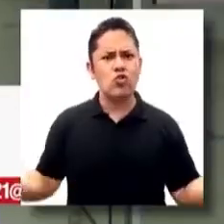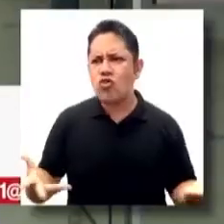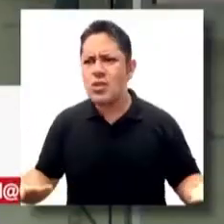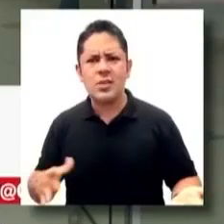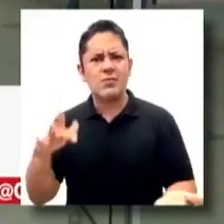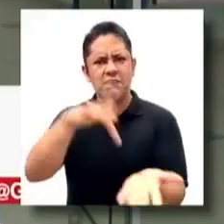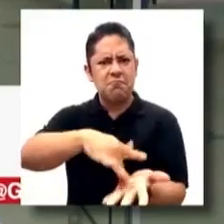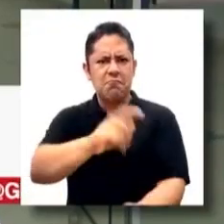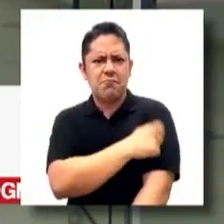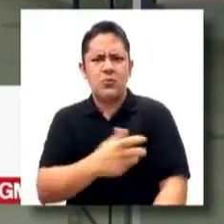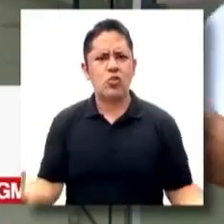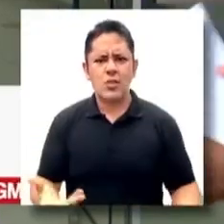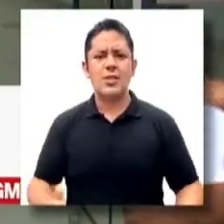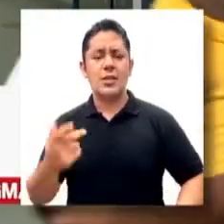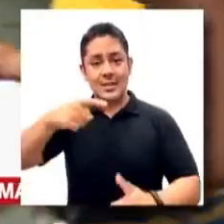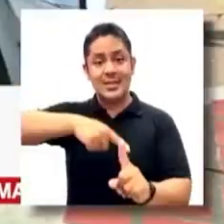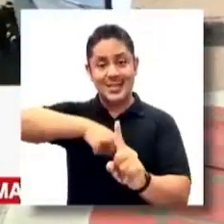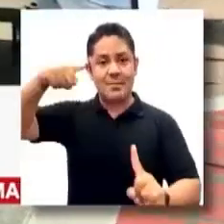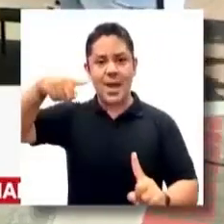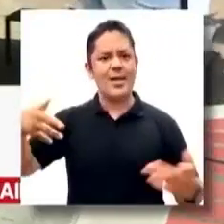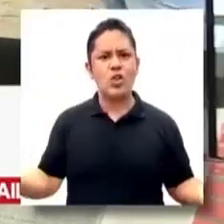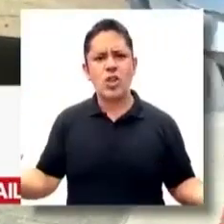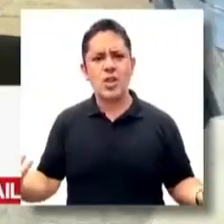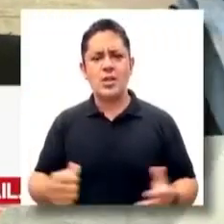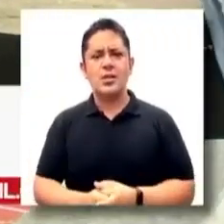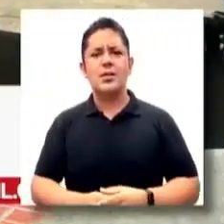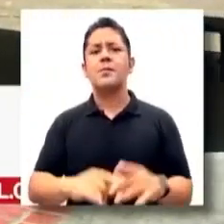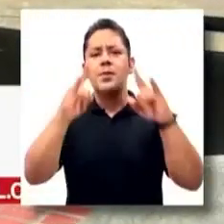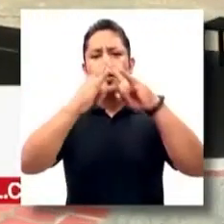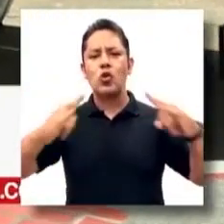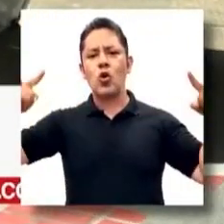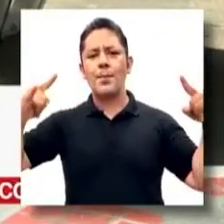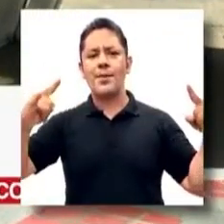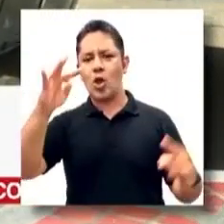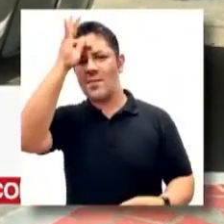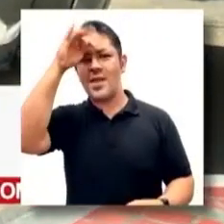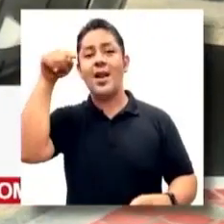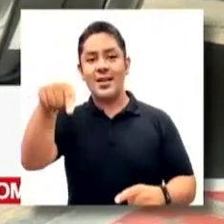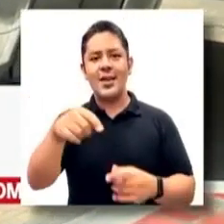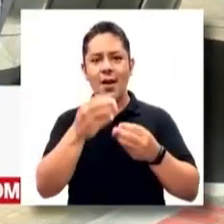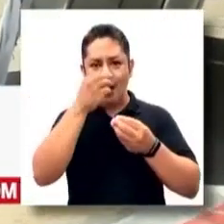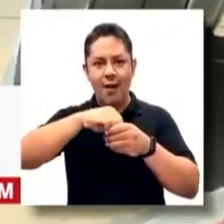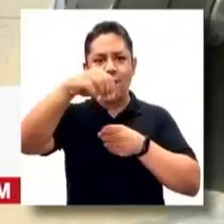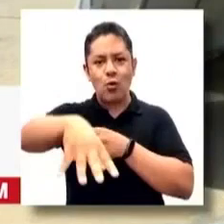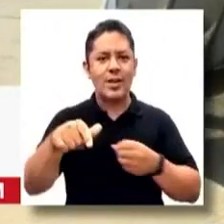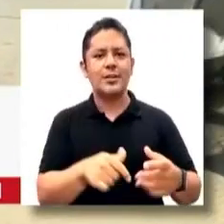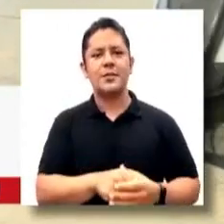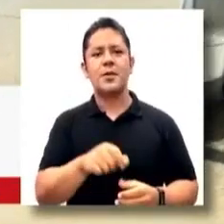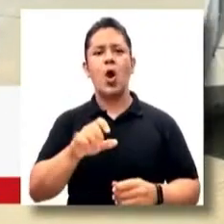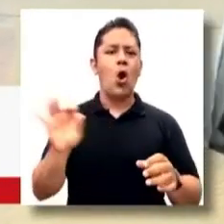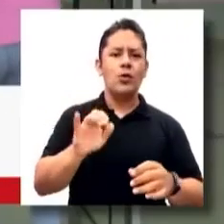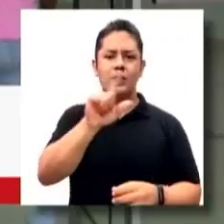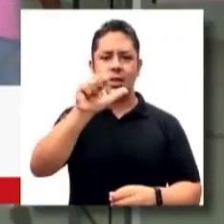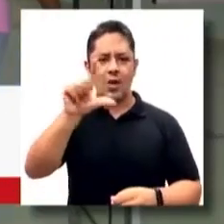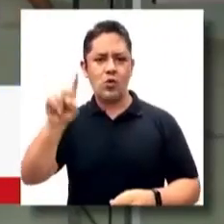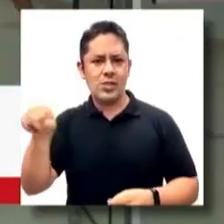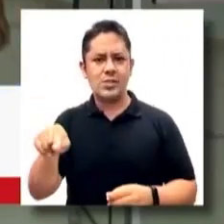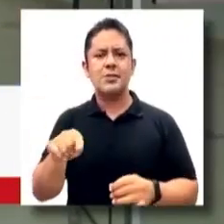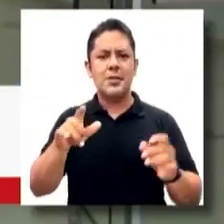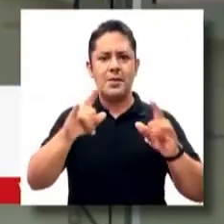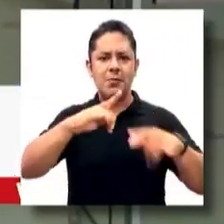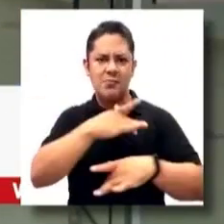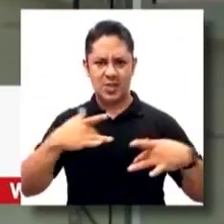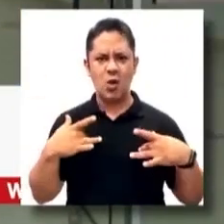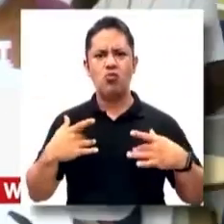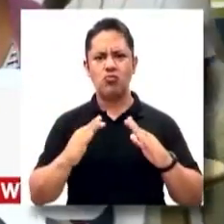que tenemos en esta semana son. The sites we have this week are the tent at the hospital, the health center of San Luis, and the health center on the hill.